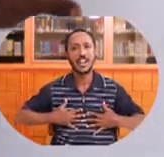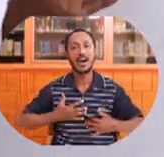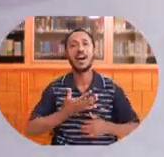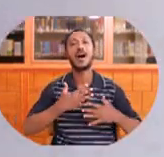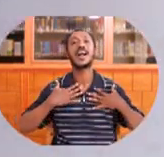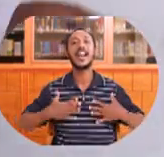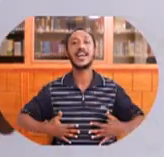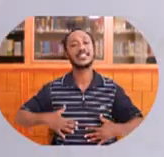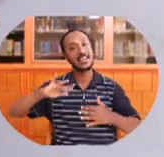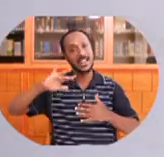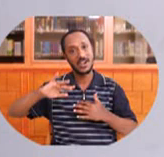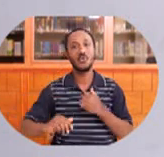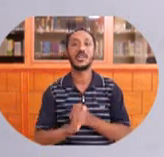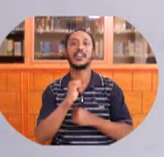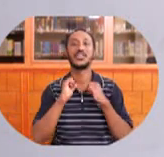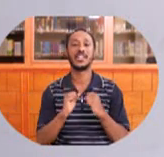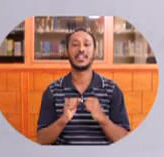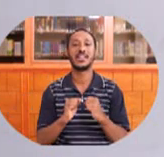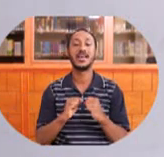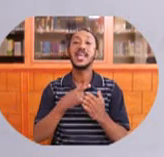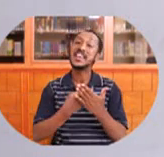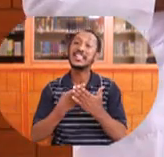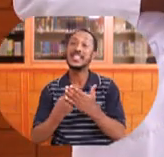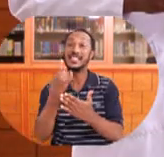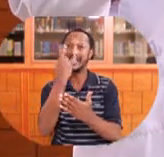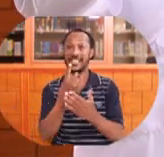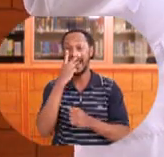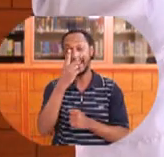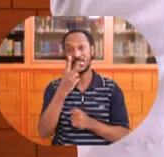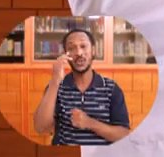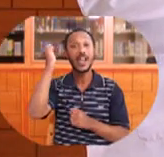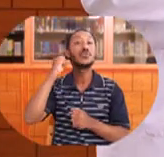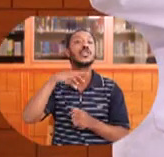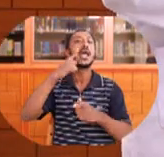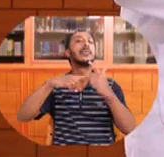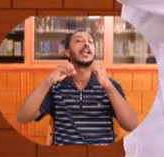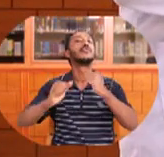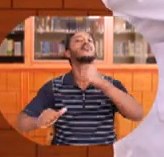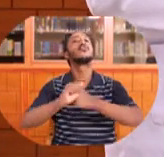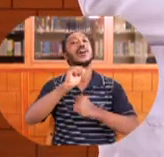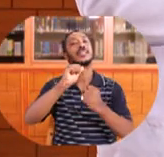These are some of the effects of air pollution. The next point